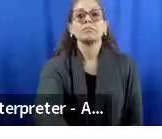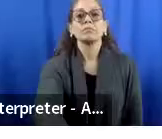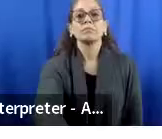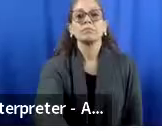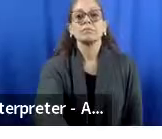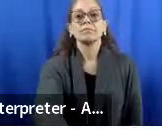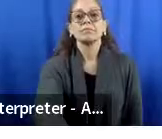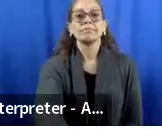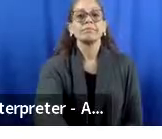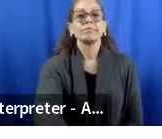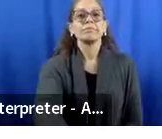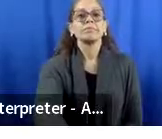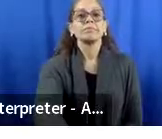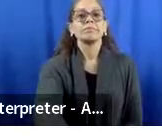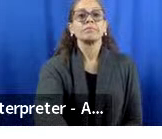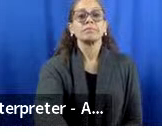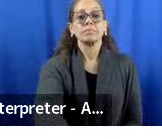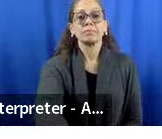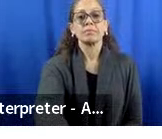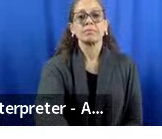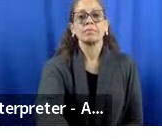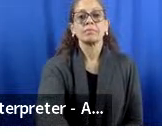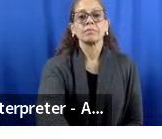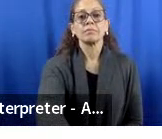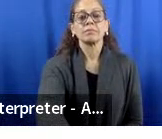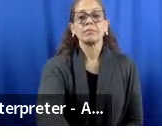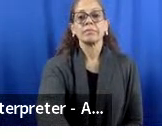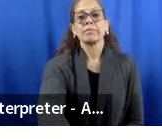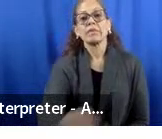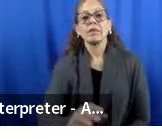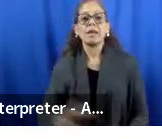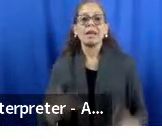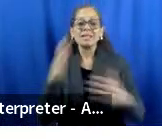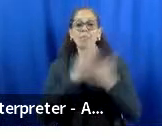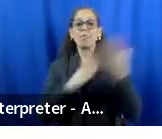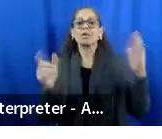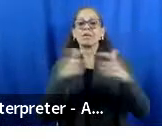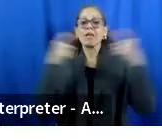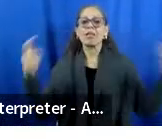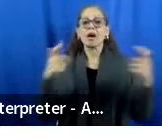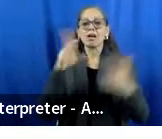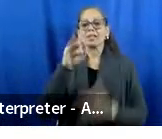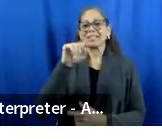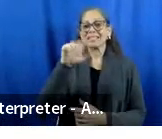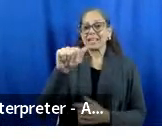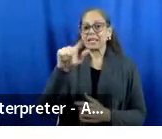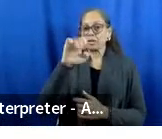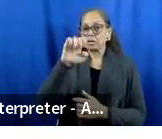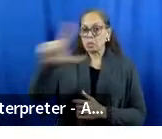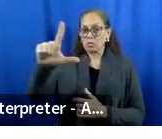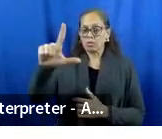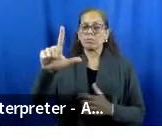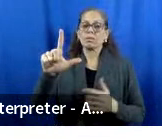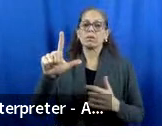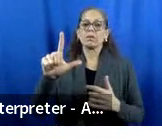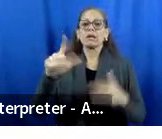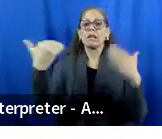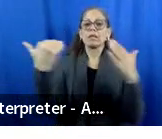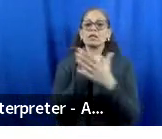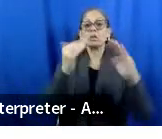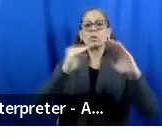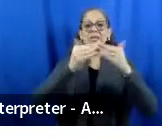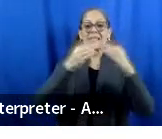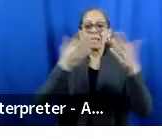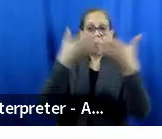presentation. It's a component of the larger data tool, larger equitable development data tool. So this new